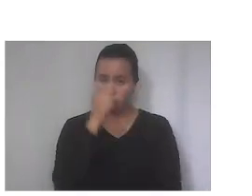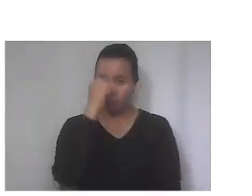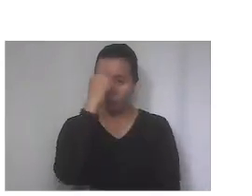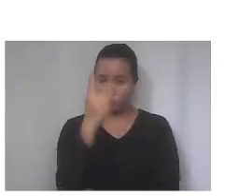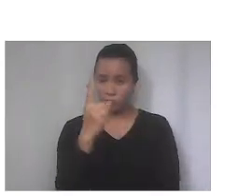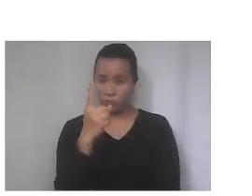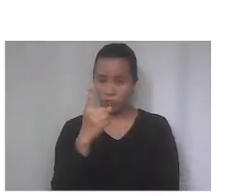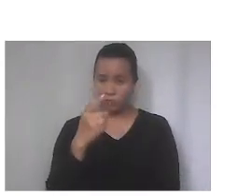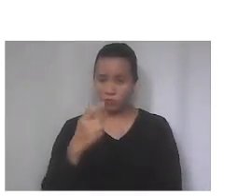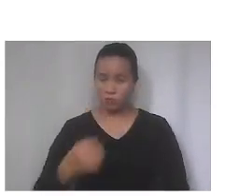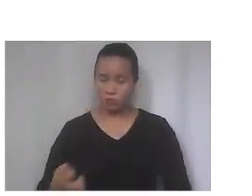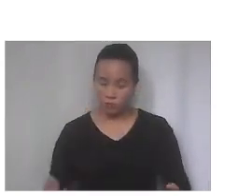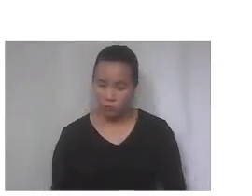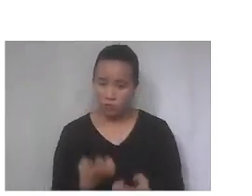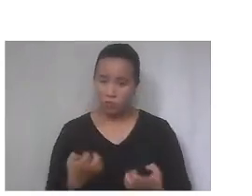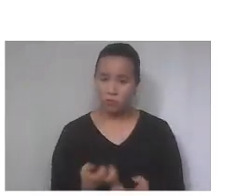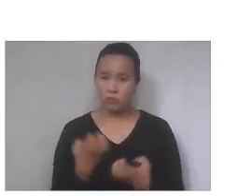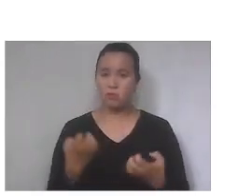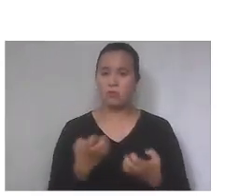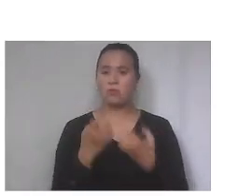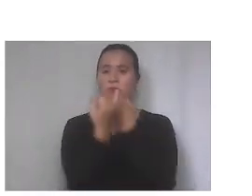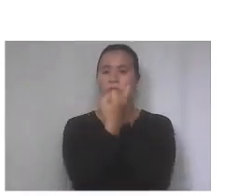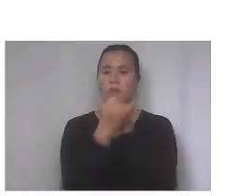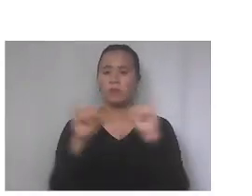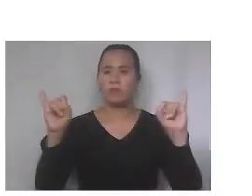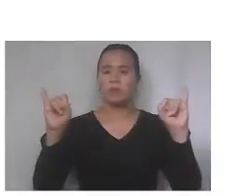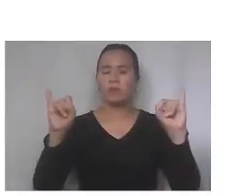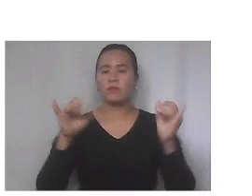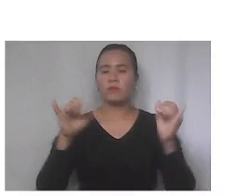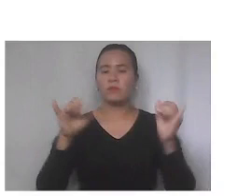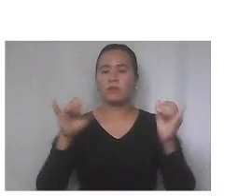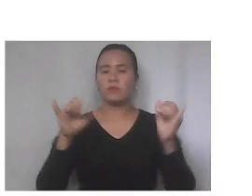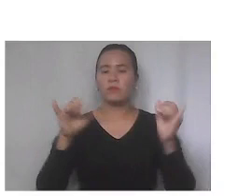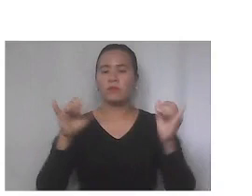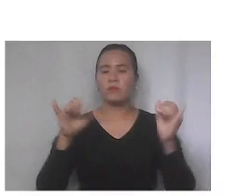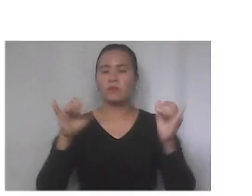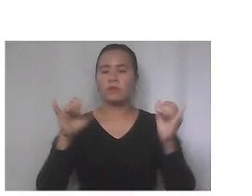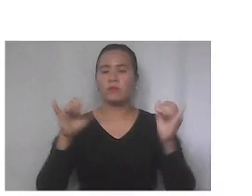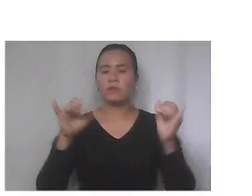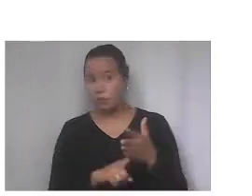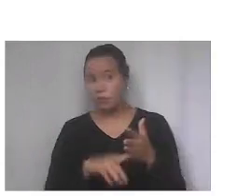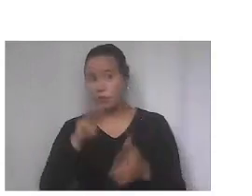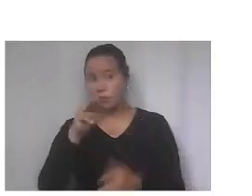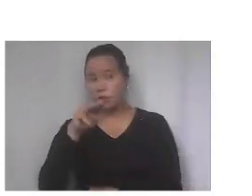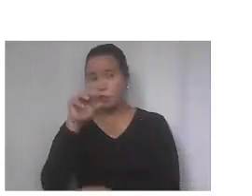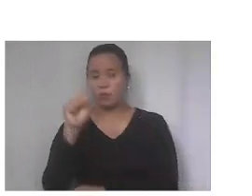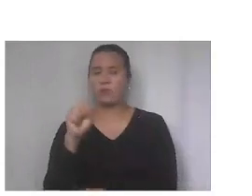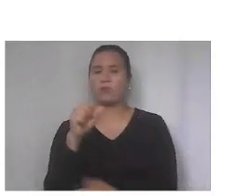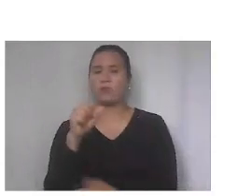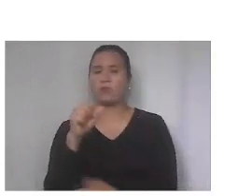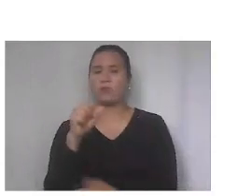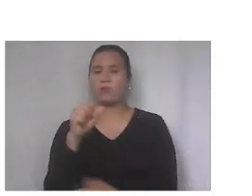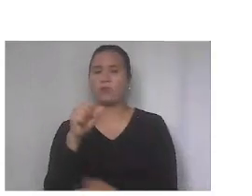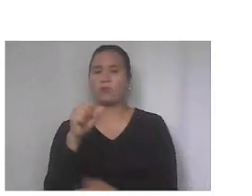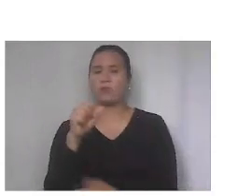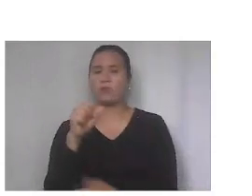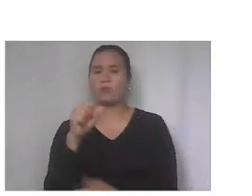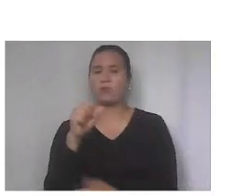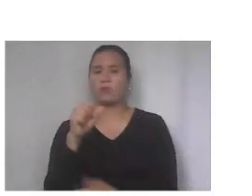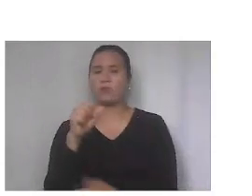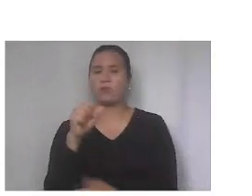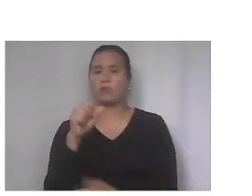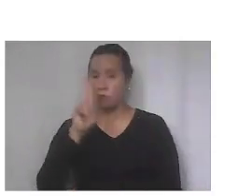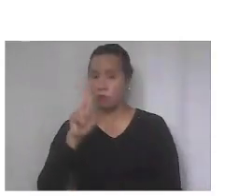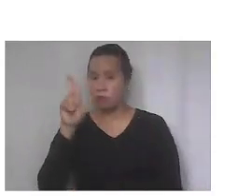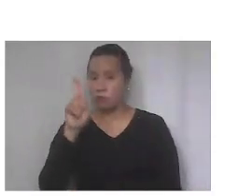Our main focus here is to improve comprehension and encourage independent learning.